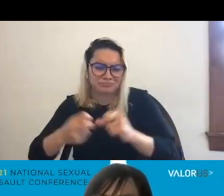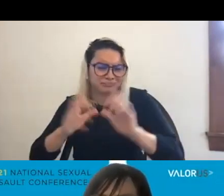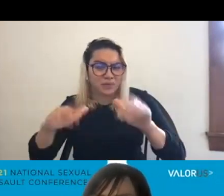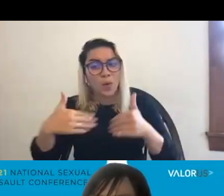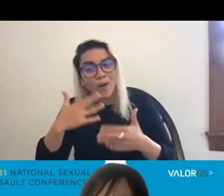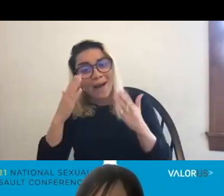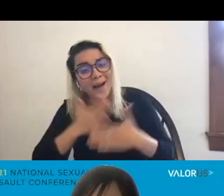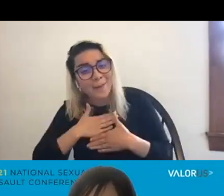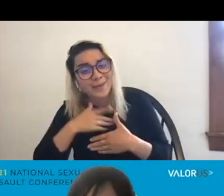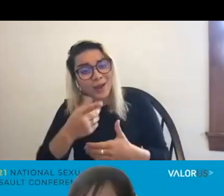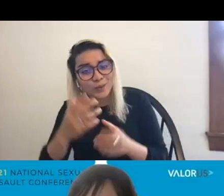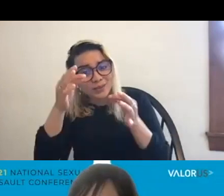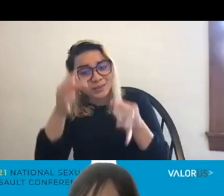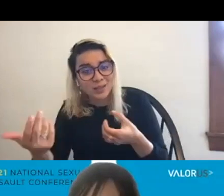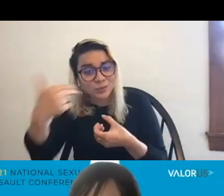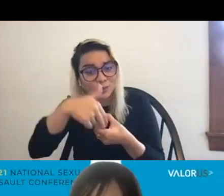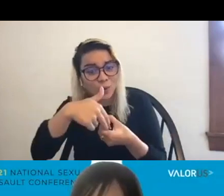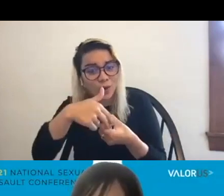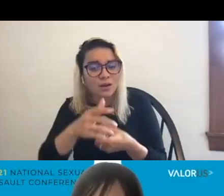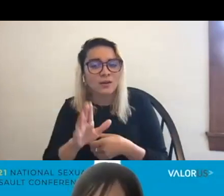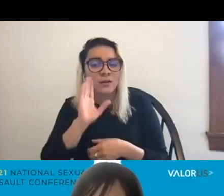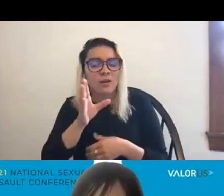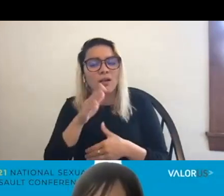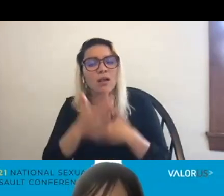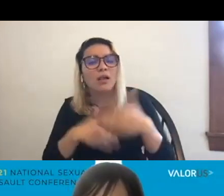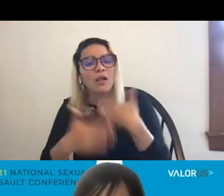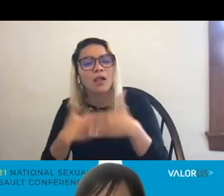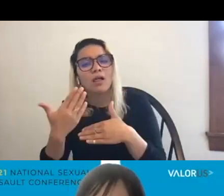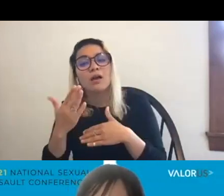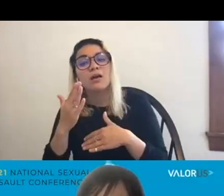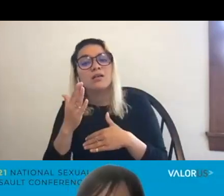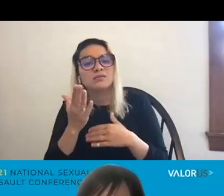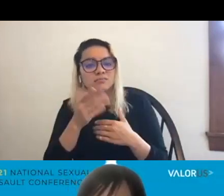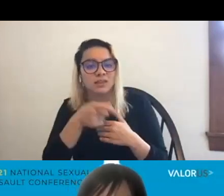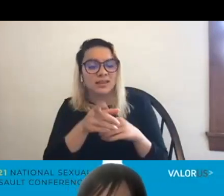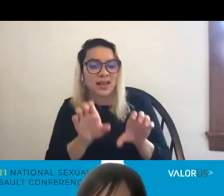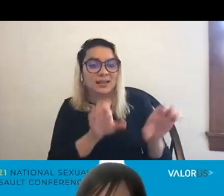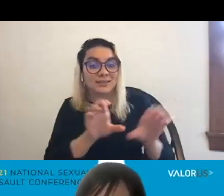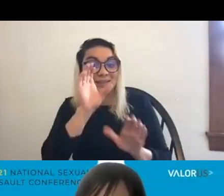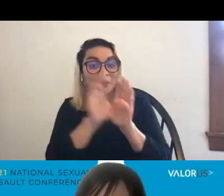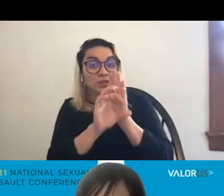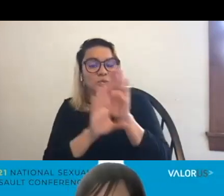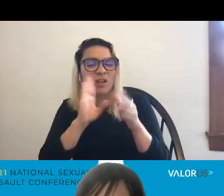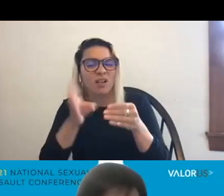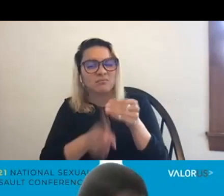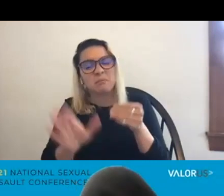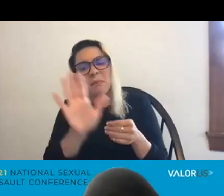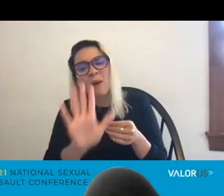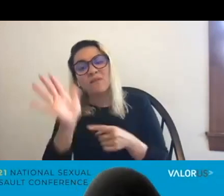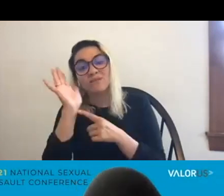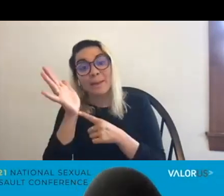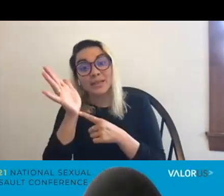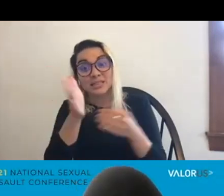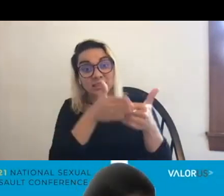we will move on from this section in about 5 minutes, and we'll announce when we are moving forward so that you can rejoin